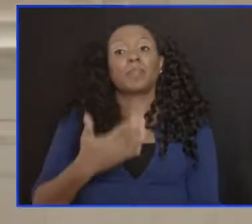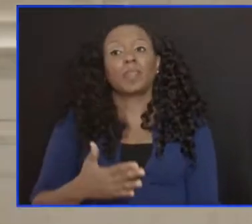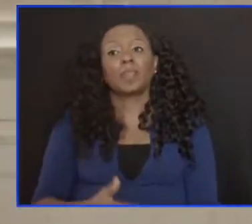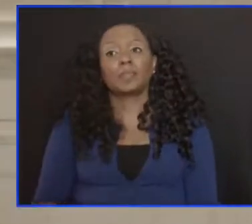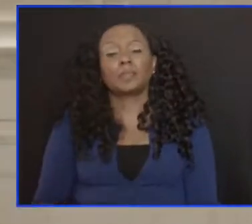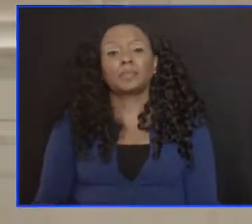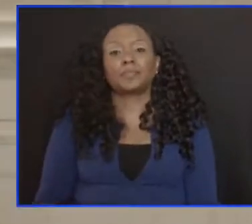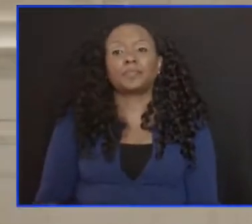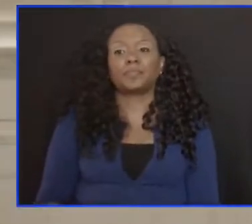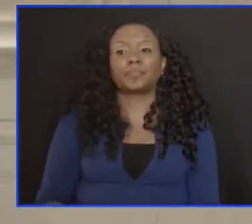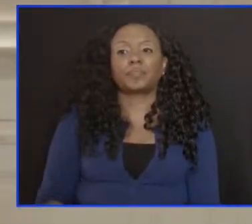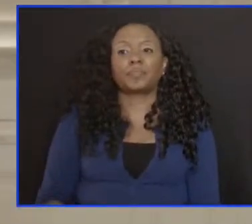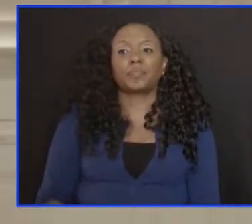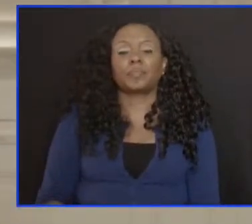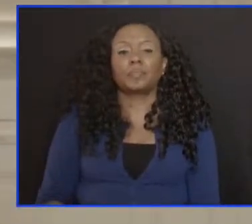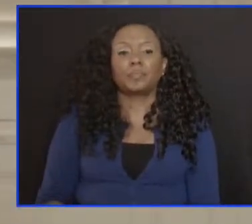the